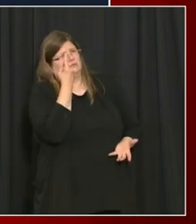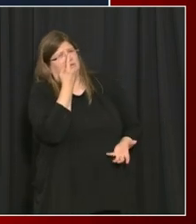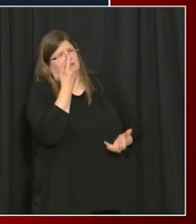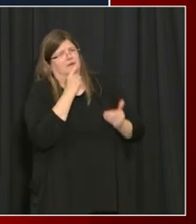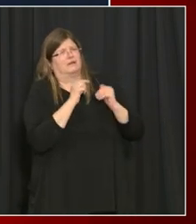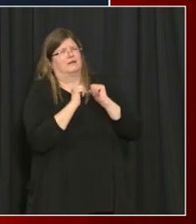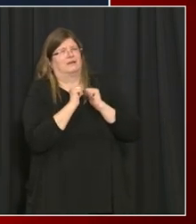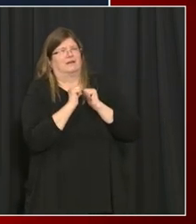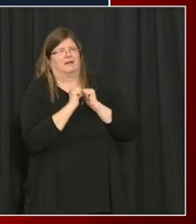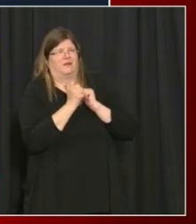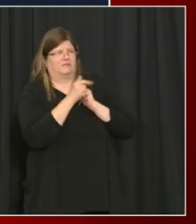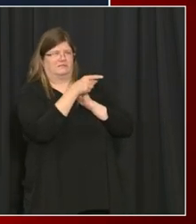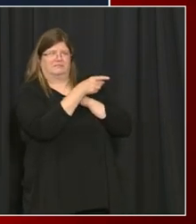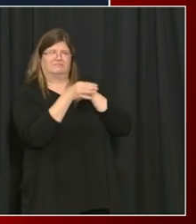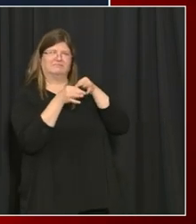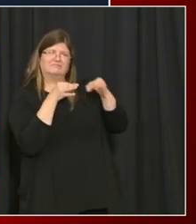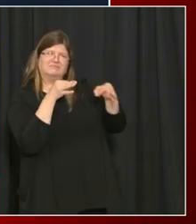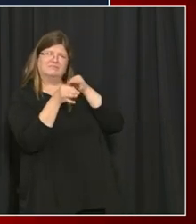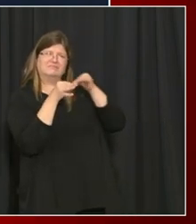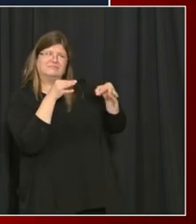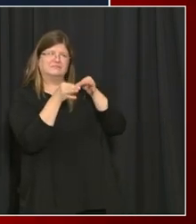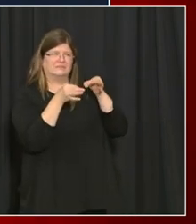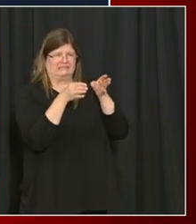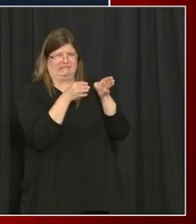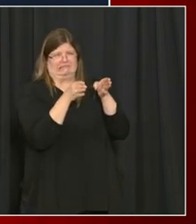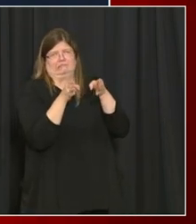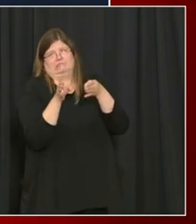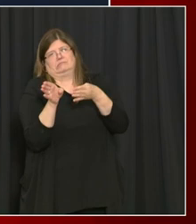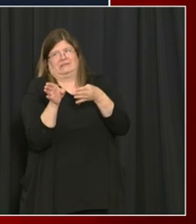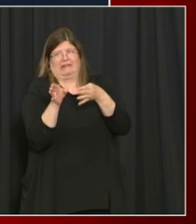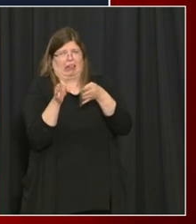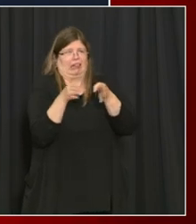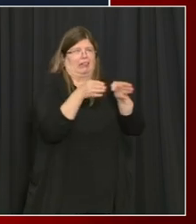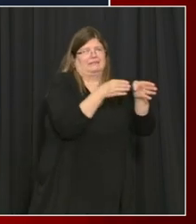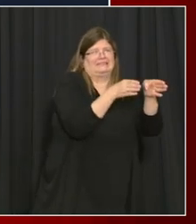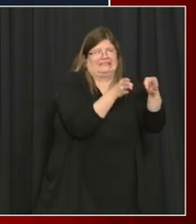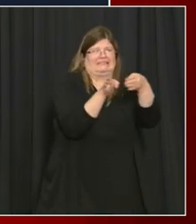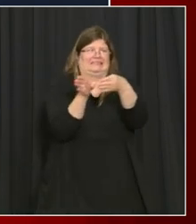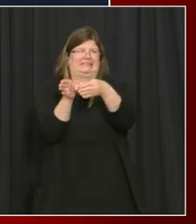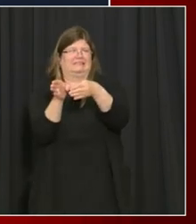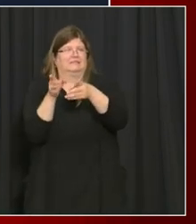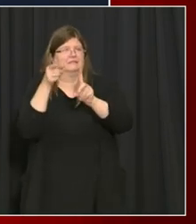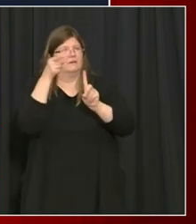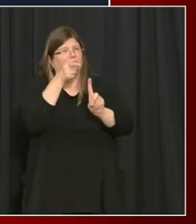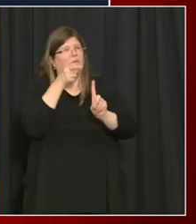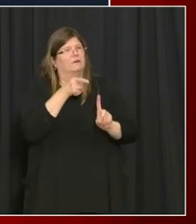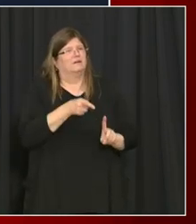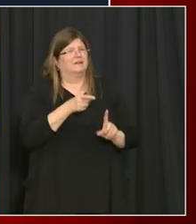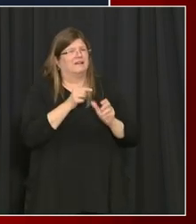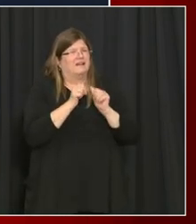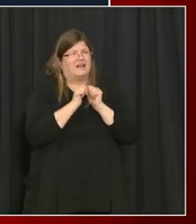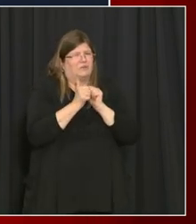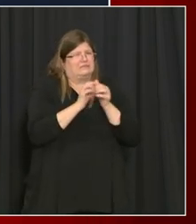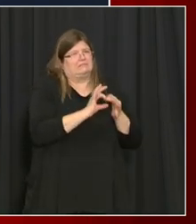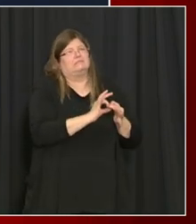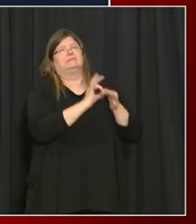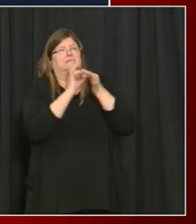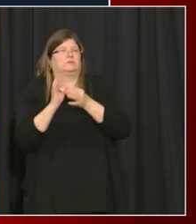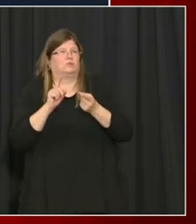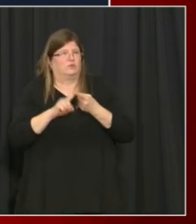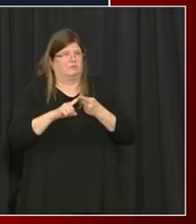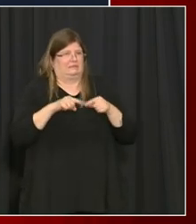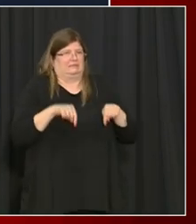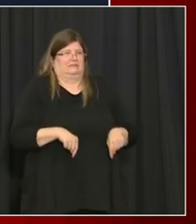can explain these shifting parameters. Critics have called it moving of the goalposts, and how much of that is tied to this